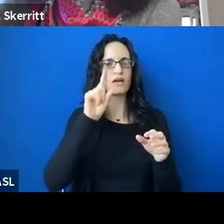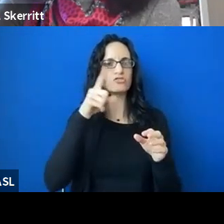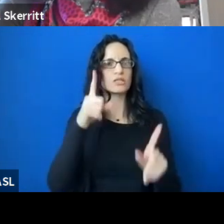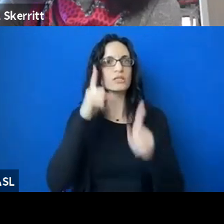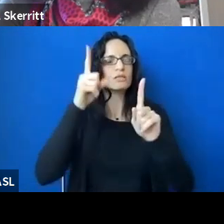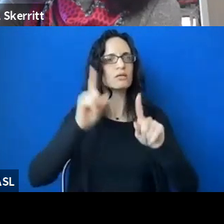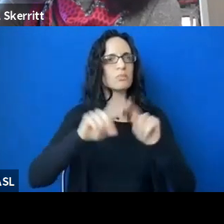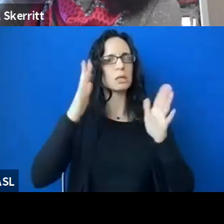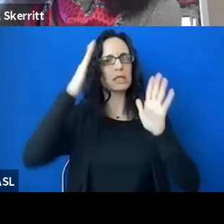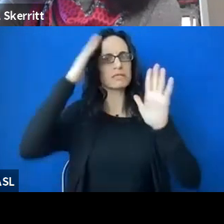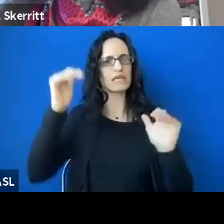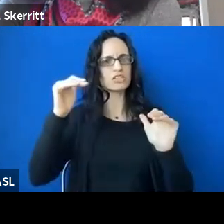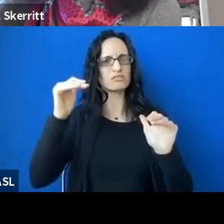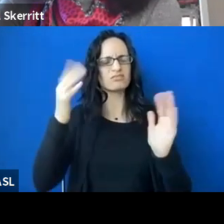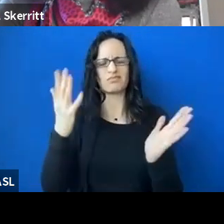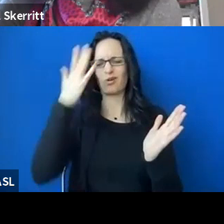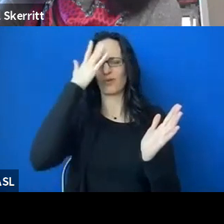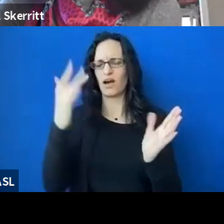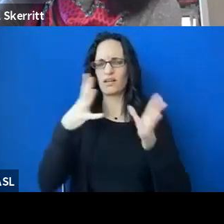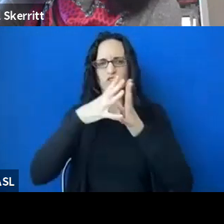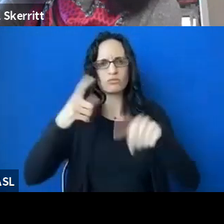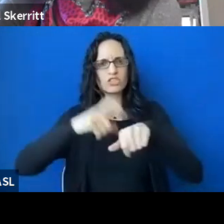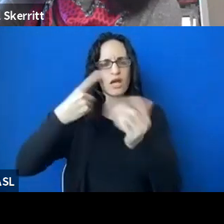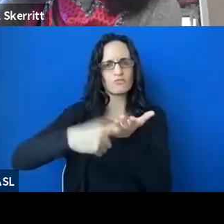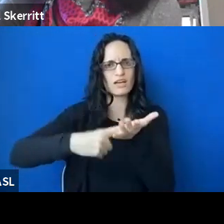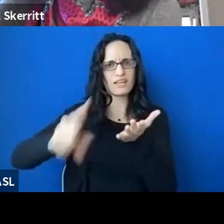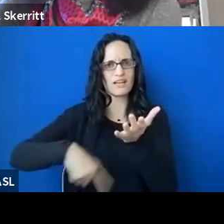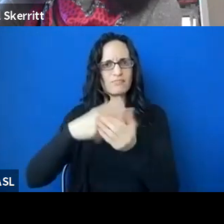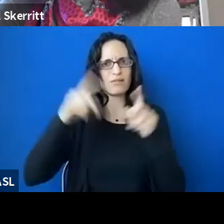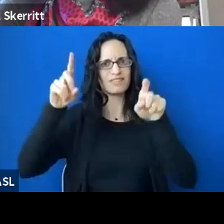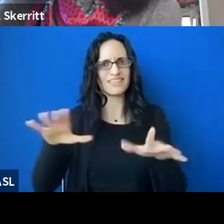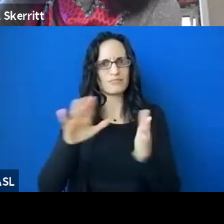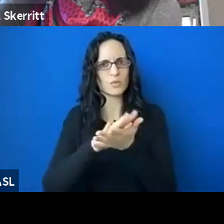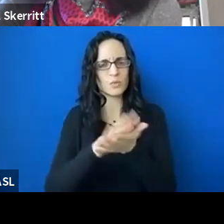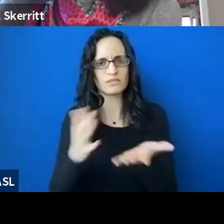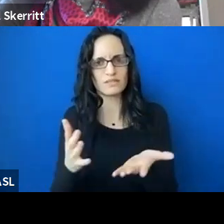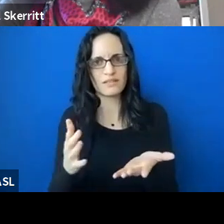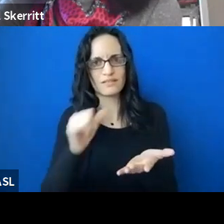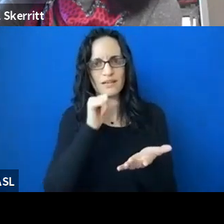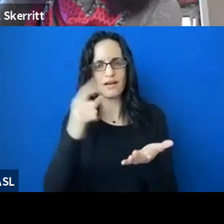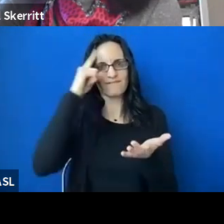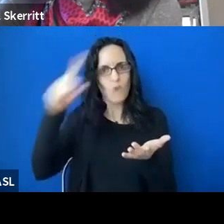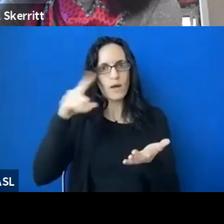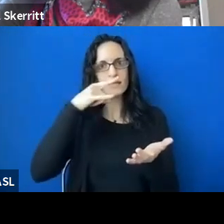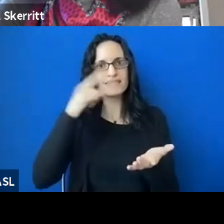listening tours, why are we spending so much time talking about exam schools? They aren't even for kids like my son.